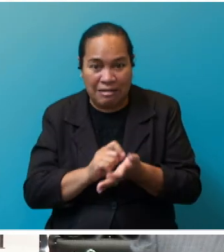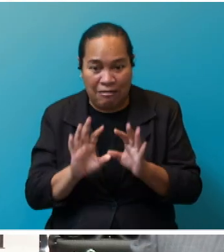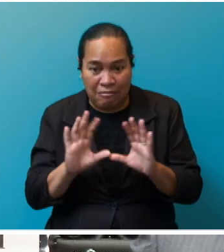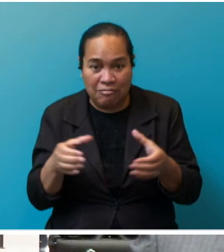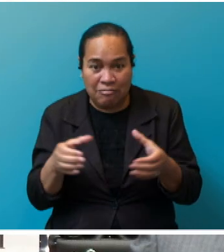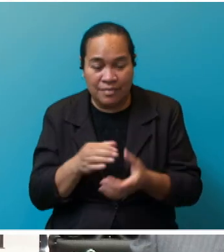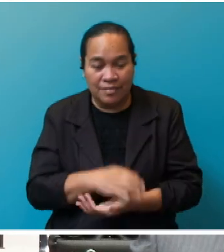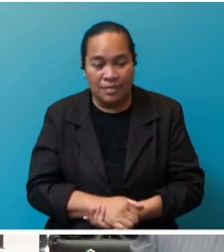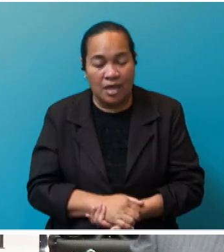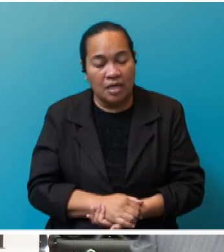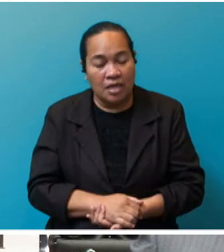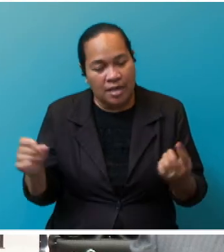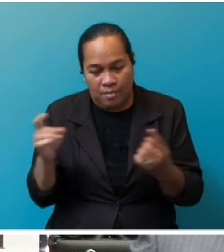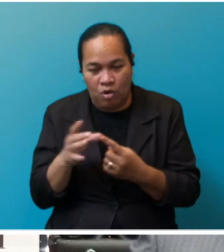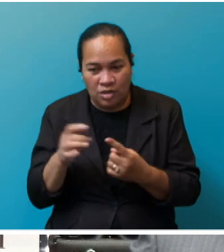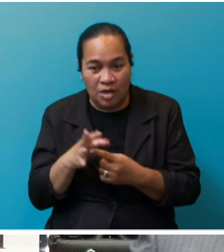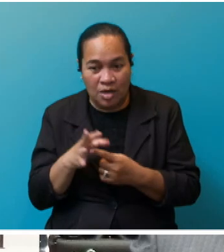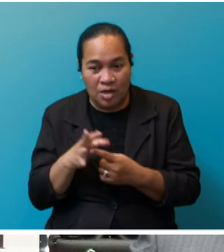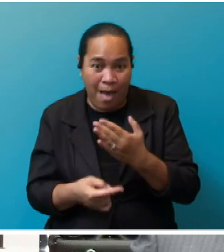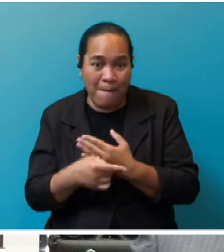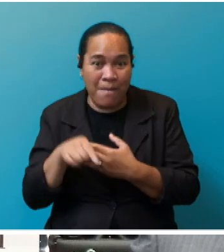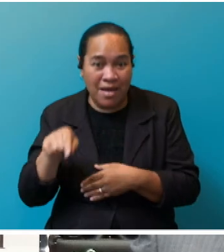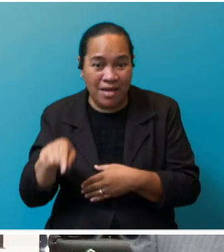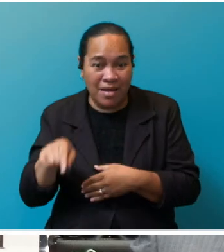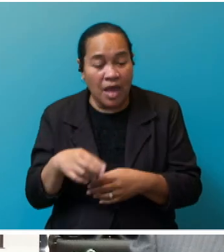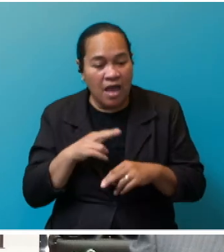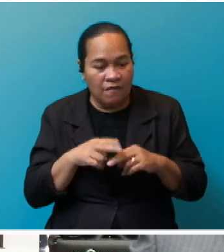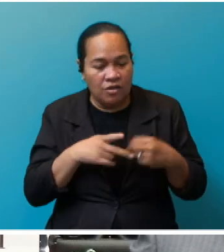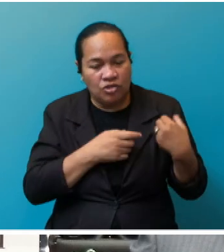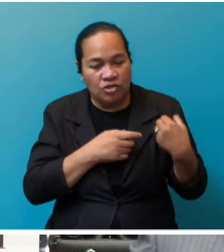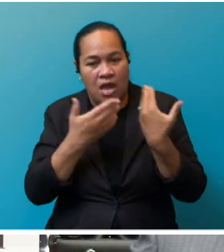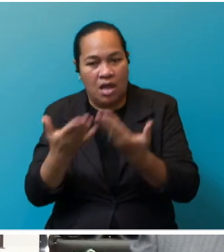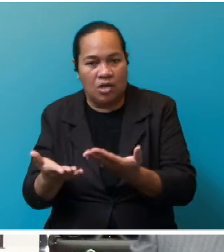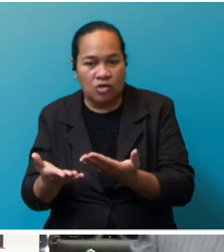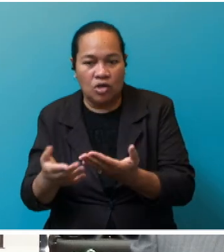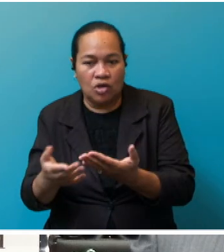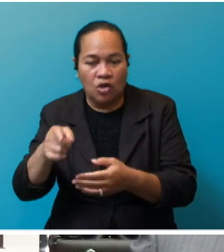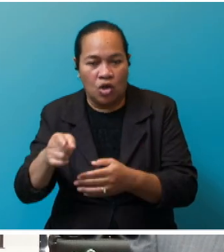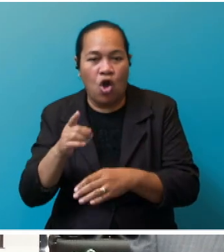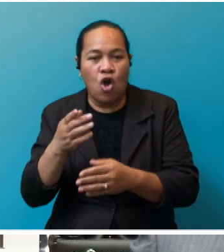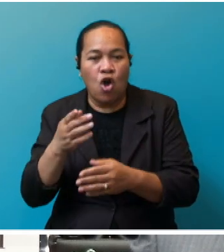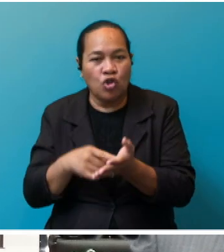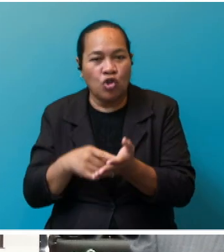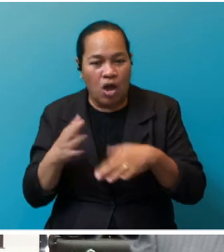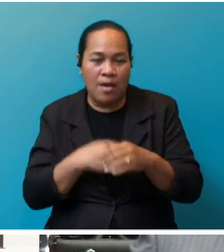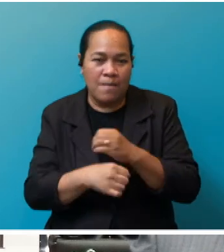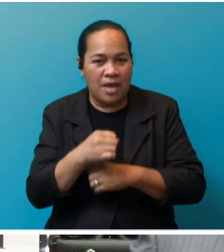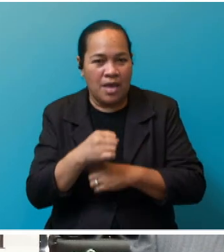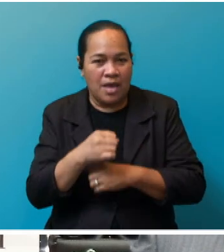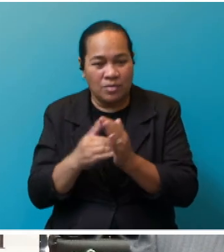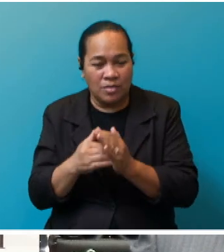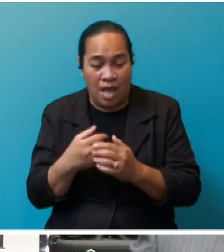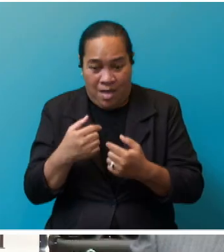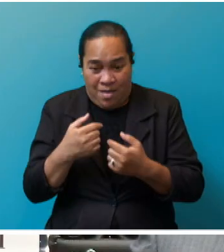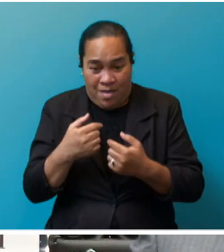Of particular importance on this occasion was Fiji's handover to Tonga as the chair of the Council of Ministers. I was chair up